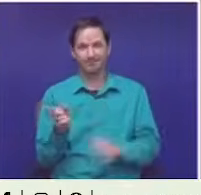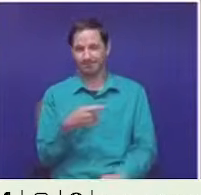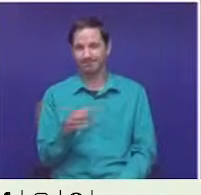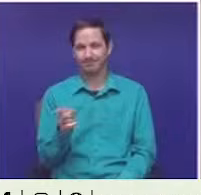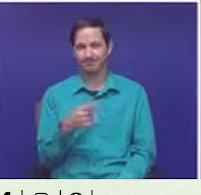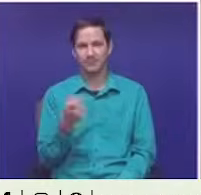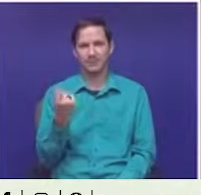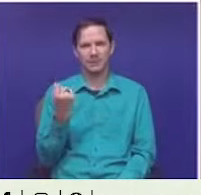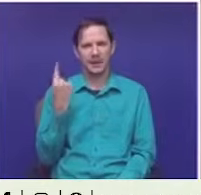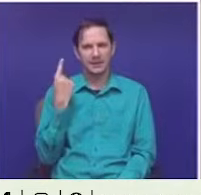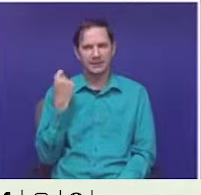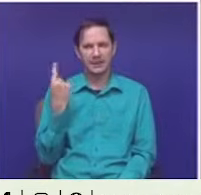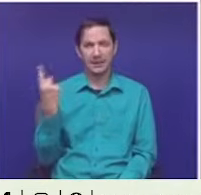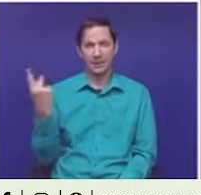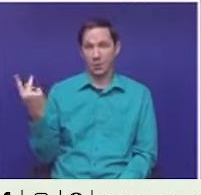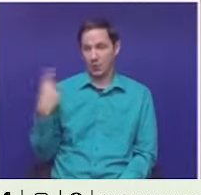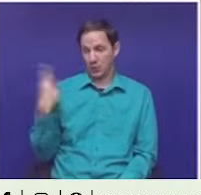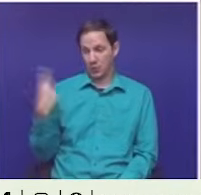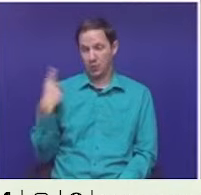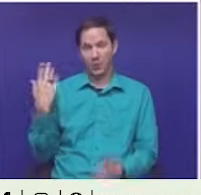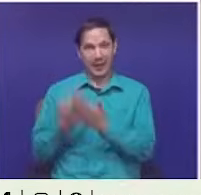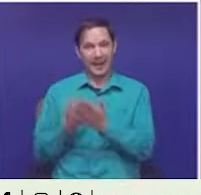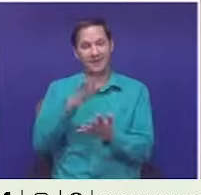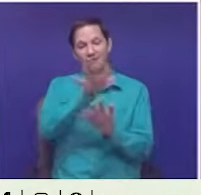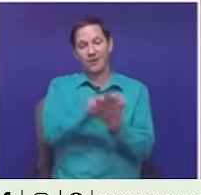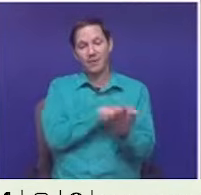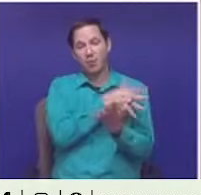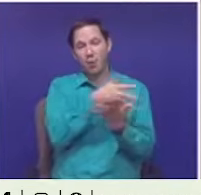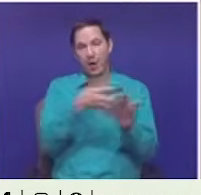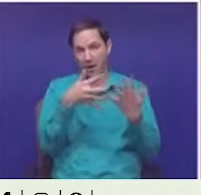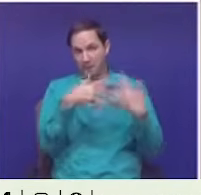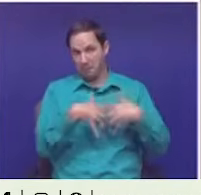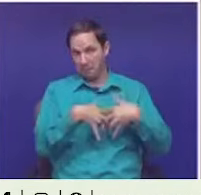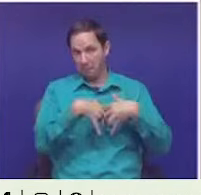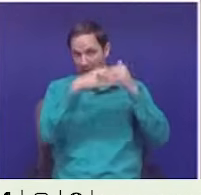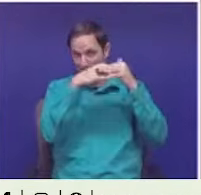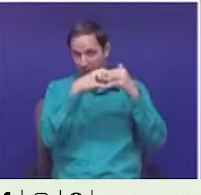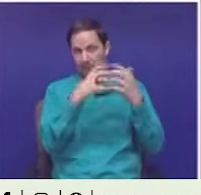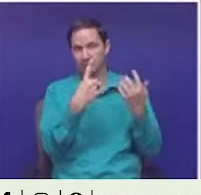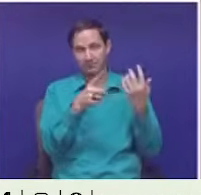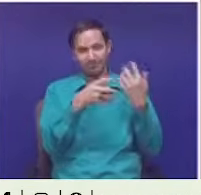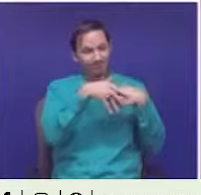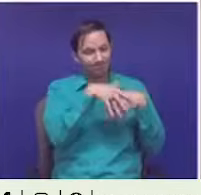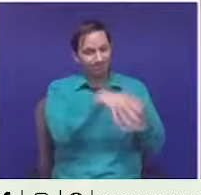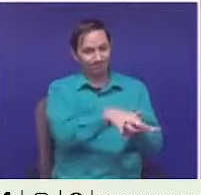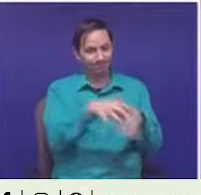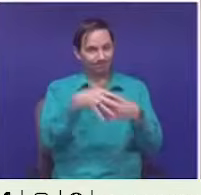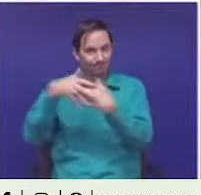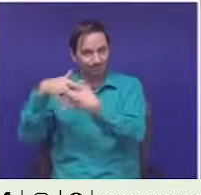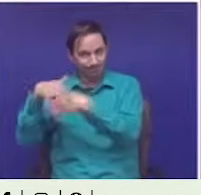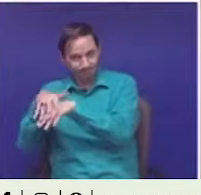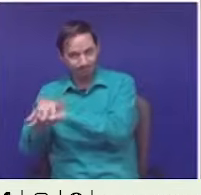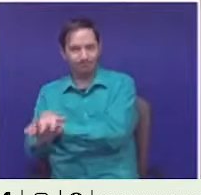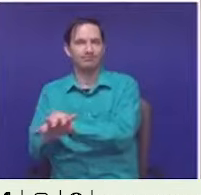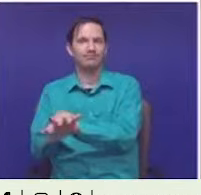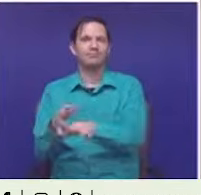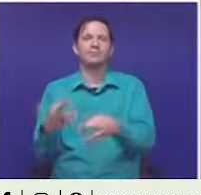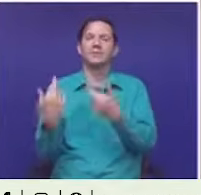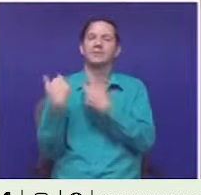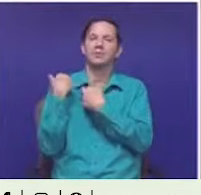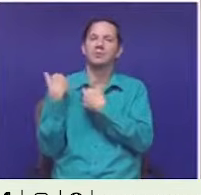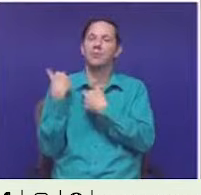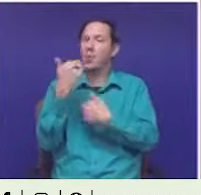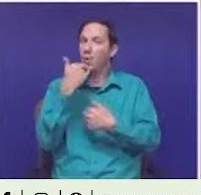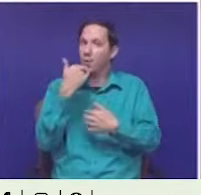Minister Creasy and I can set the framework, but the implementation in a department like mine does sit with the provinces.